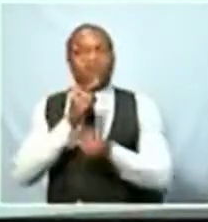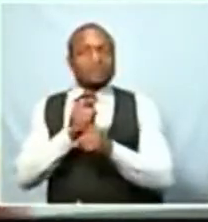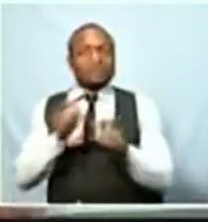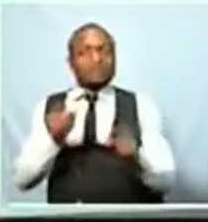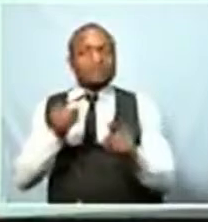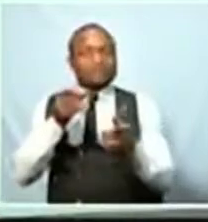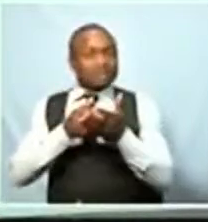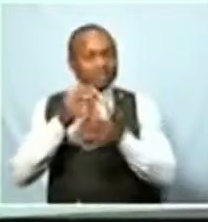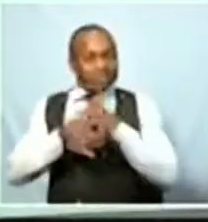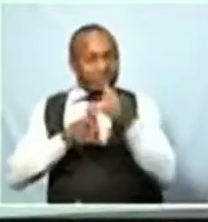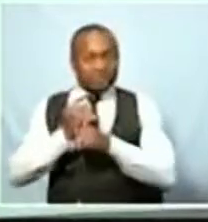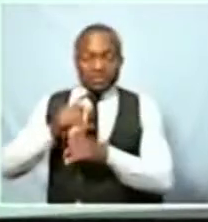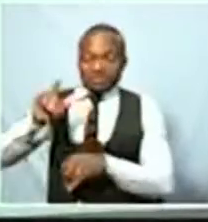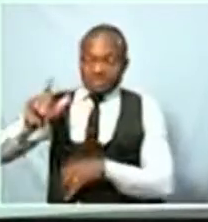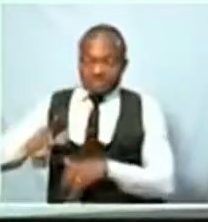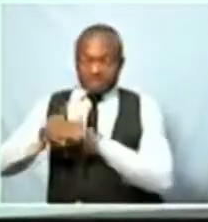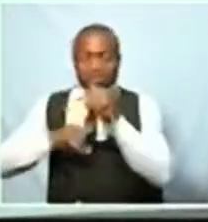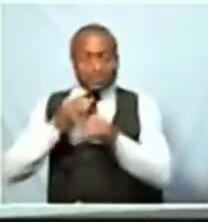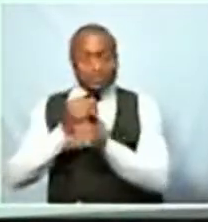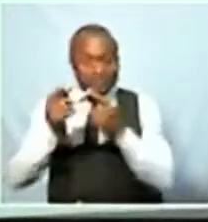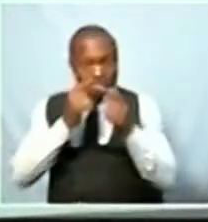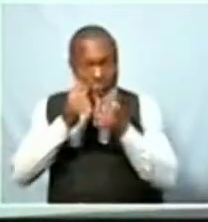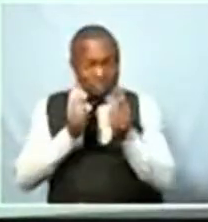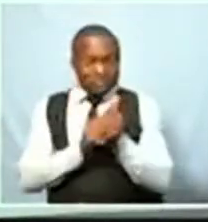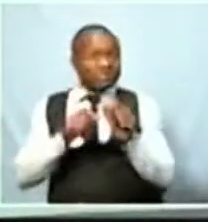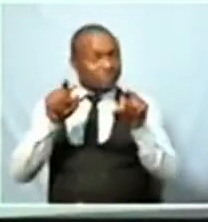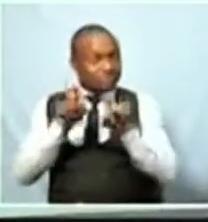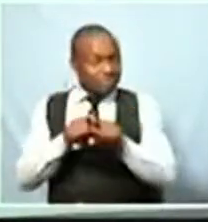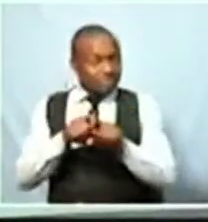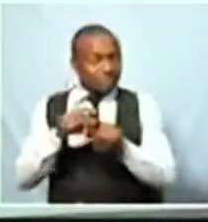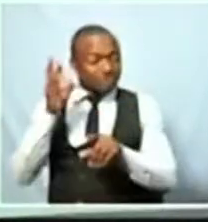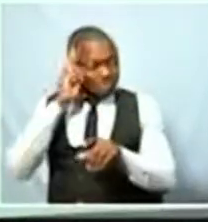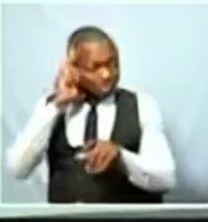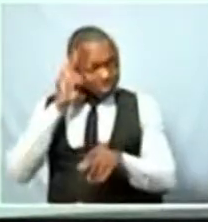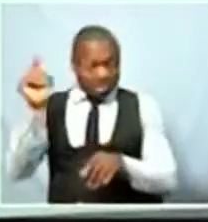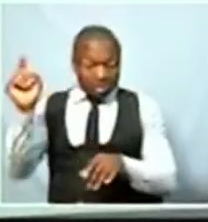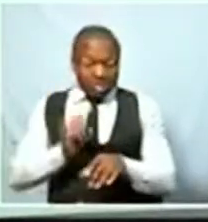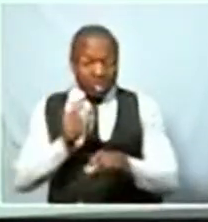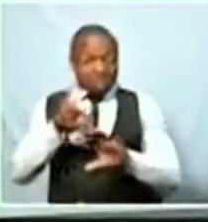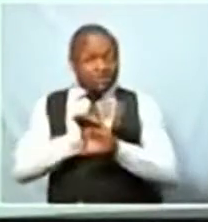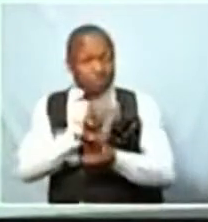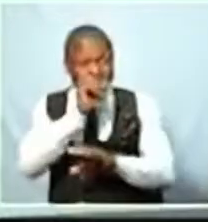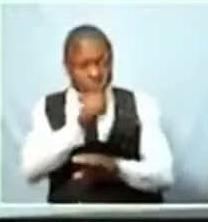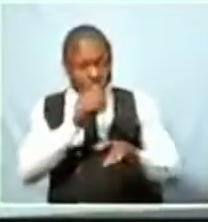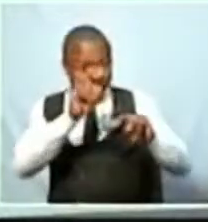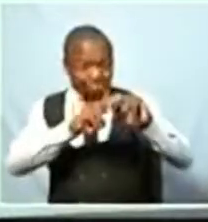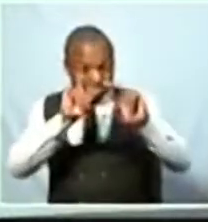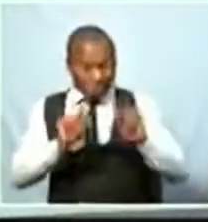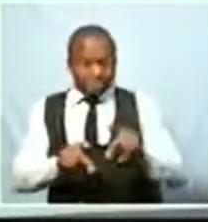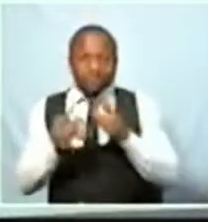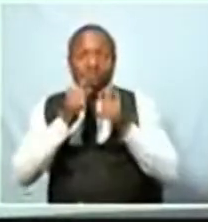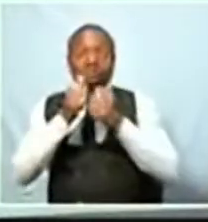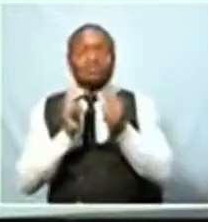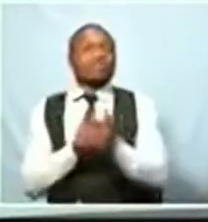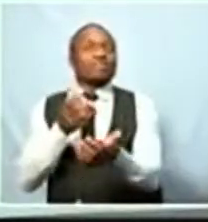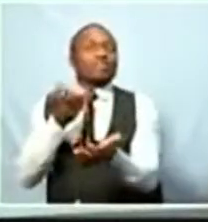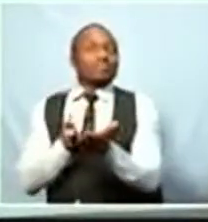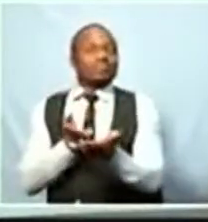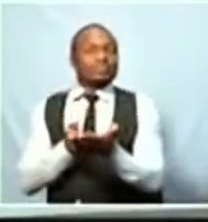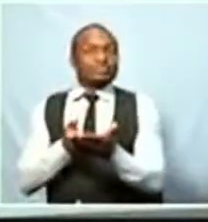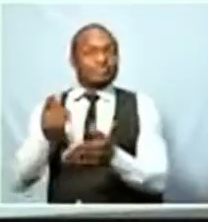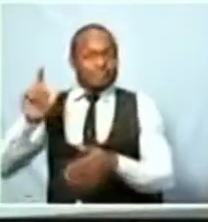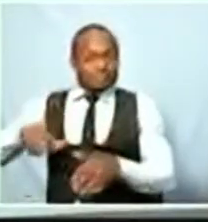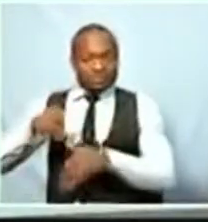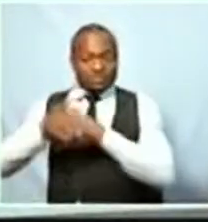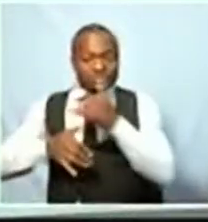year I think we talked about this. I remember appearing before you, Honorable Chair. We talked about it, because even